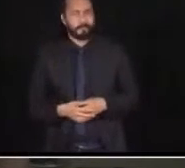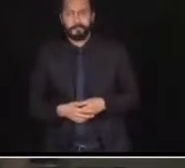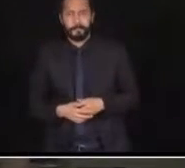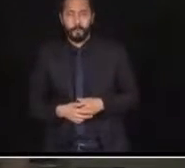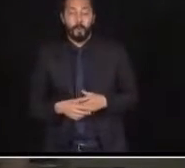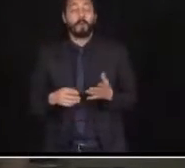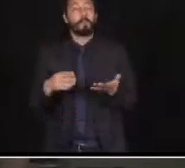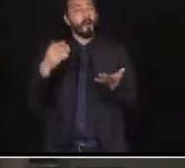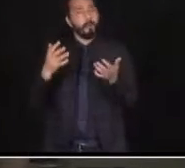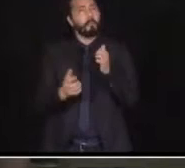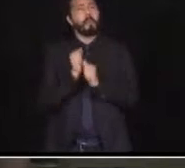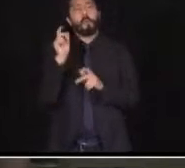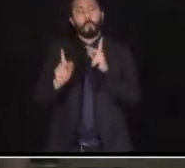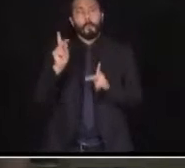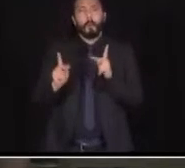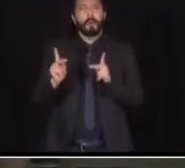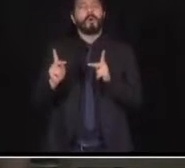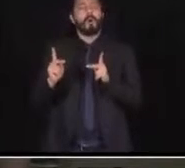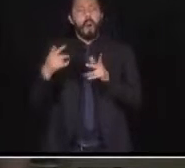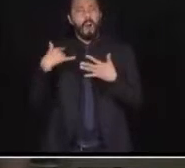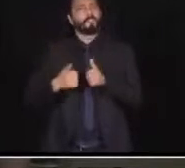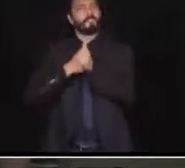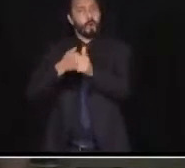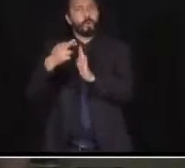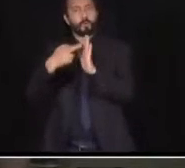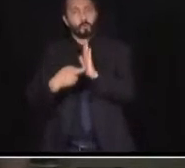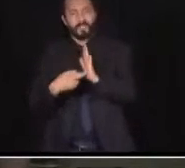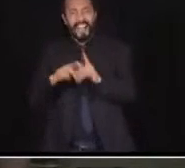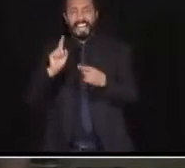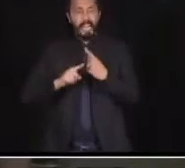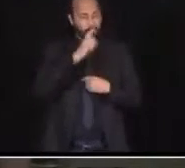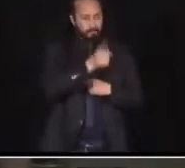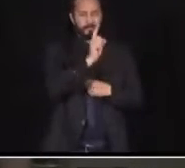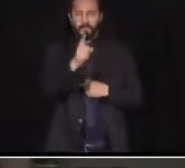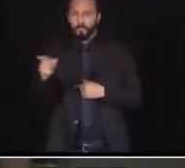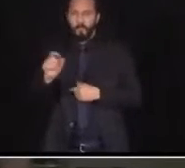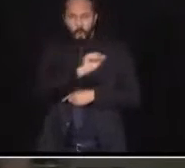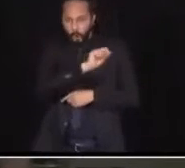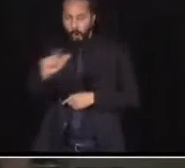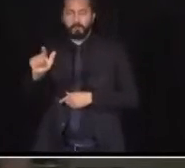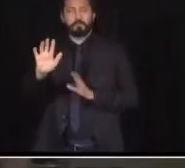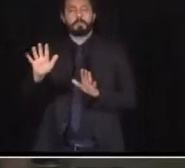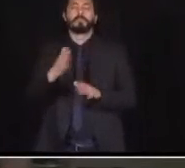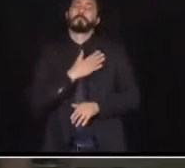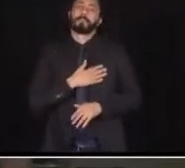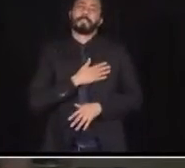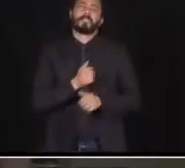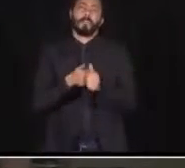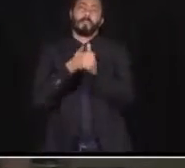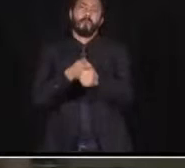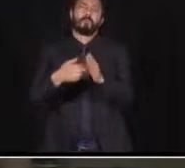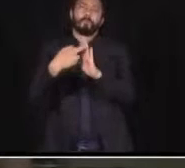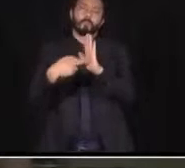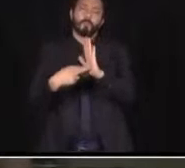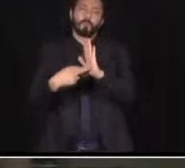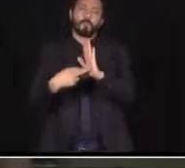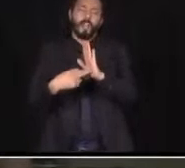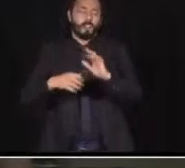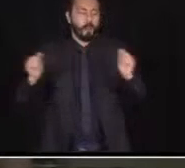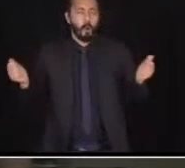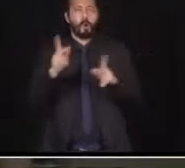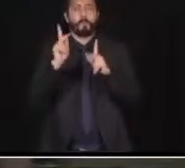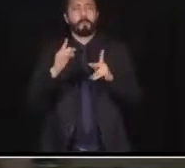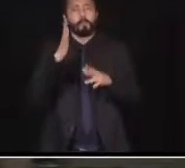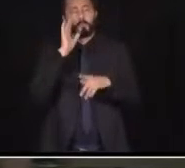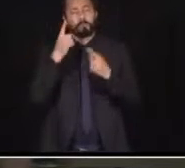the guidelines and protocols. So that's all we're asking. Please just follow the guidelines, and everyone should be better off